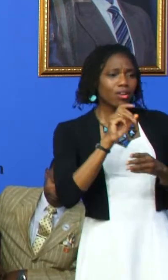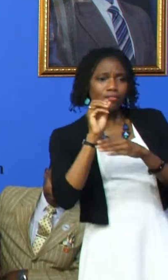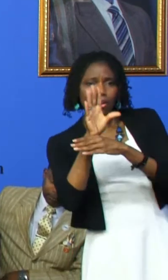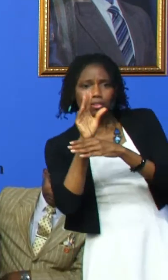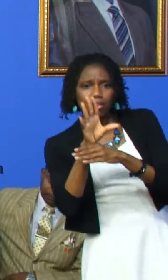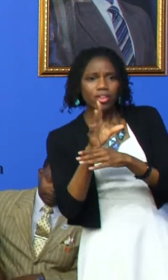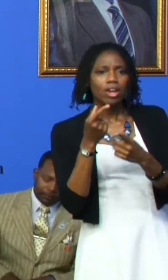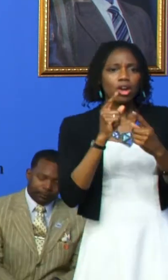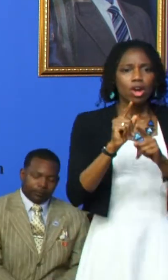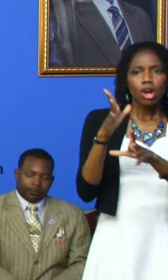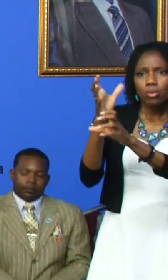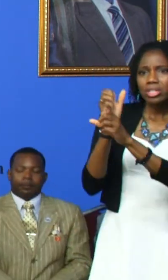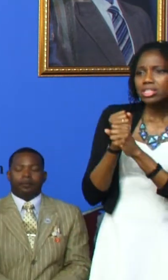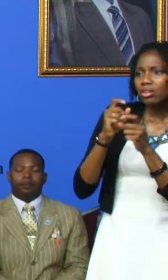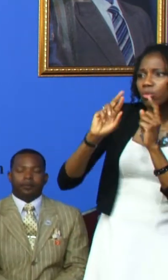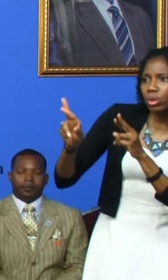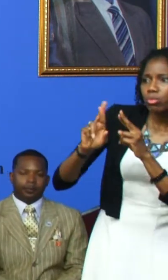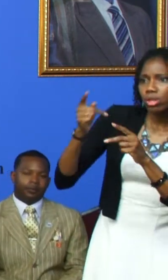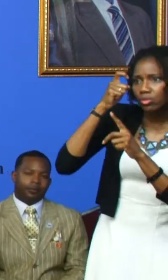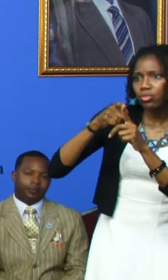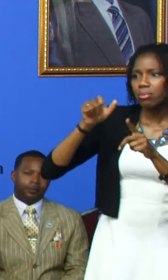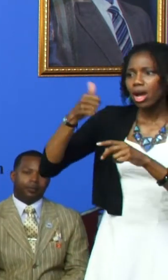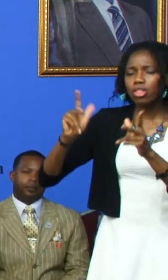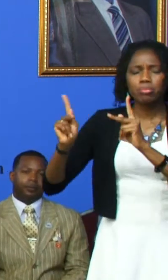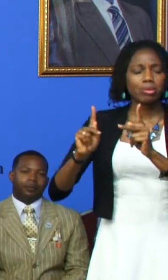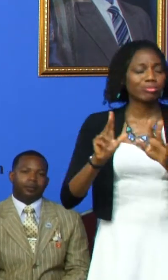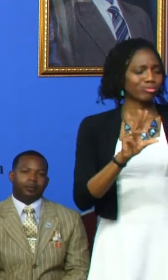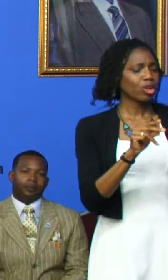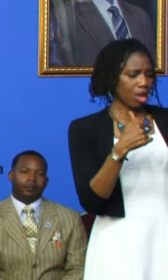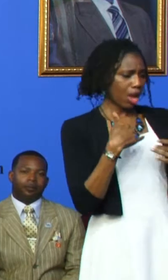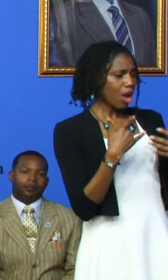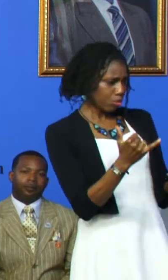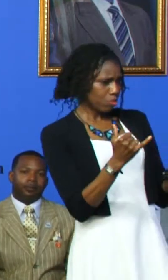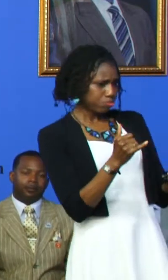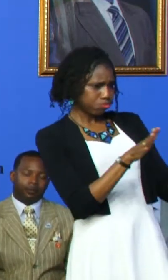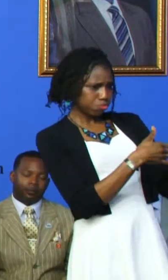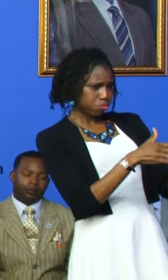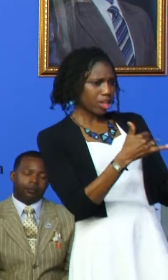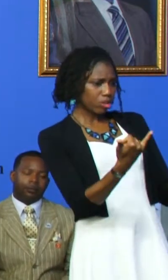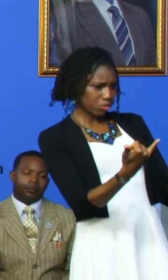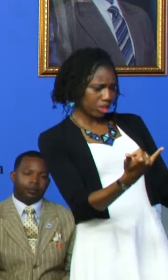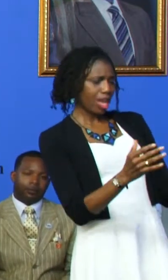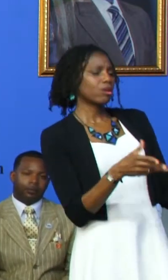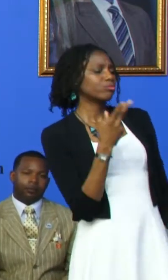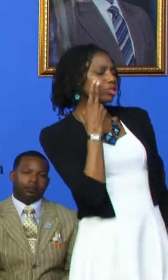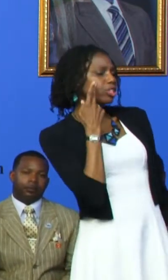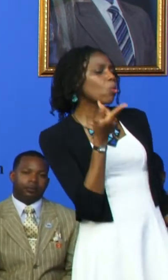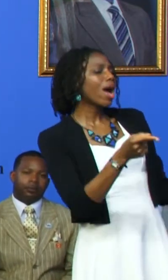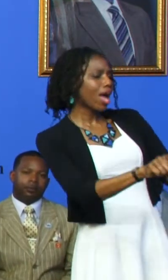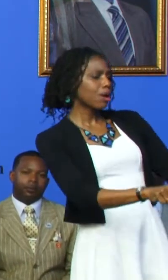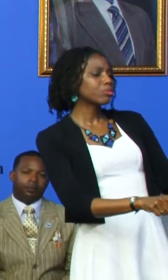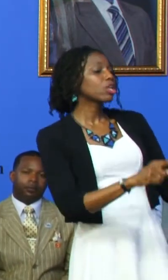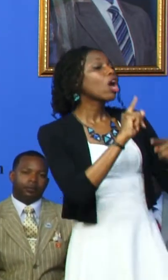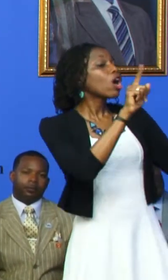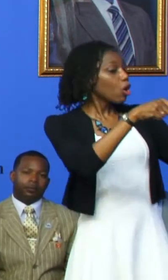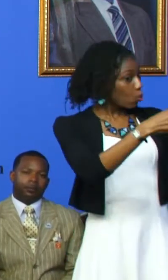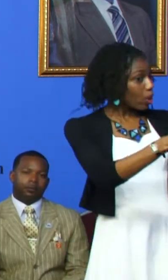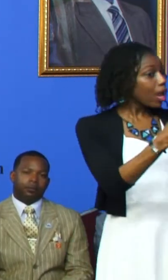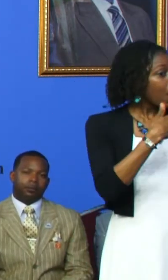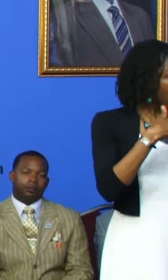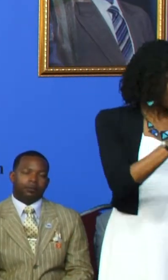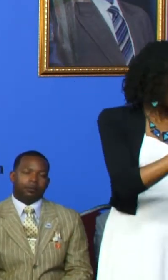no intelligence report. I'm just going to play the music. And when I play this